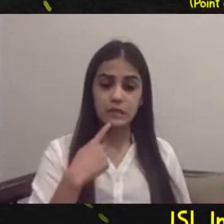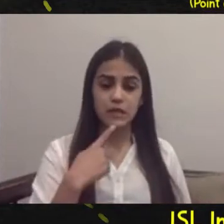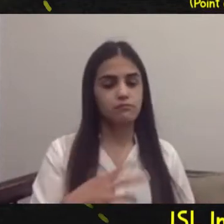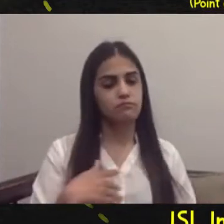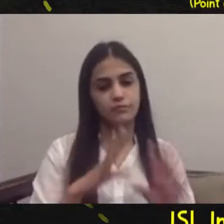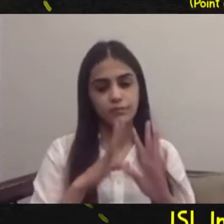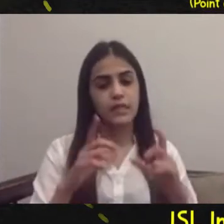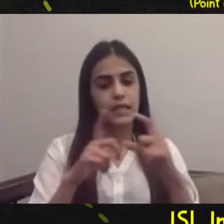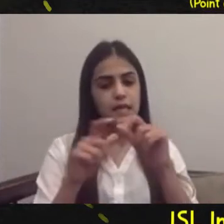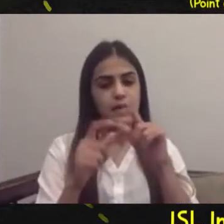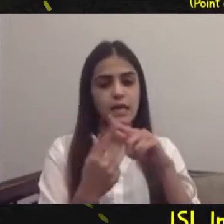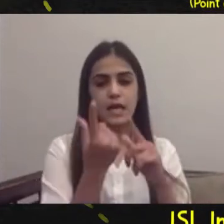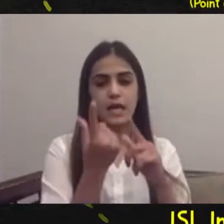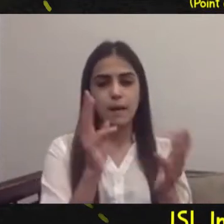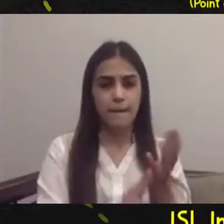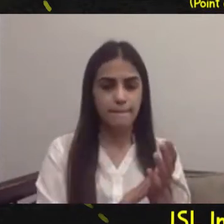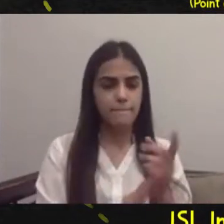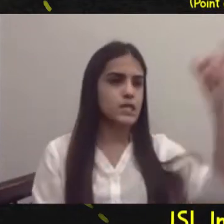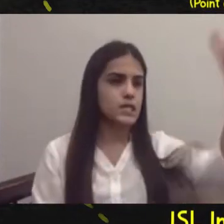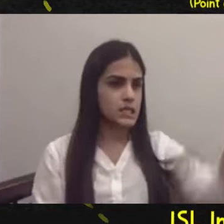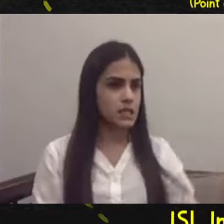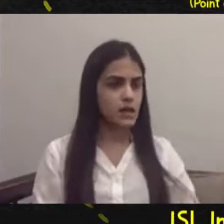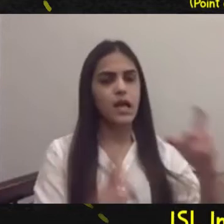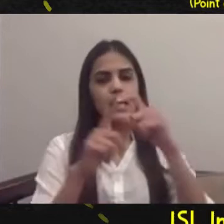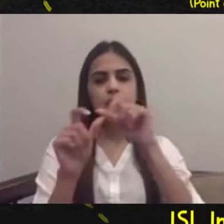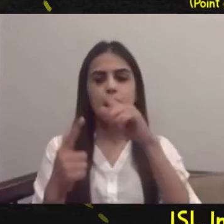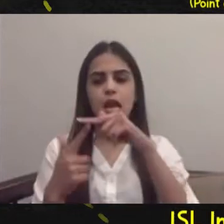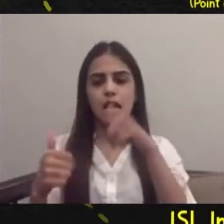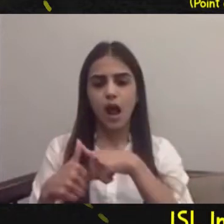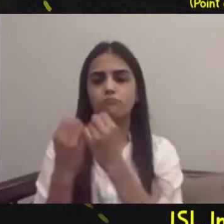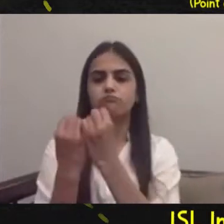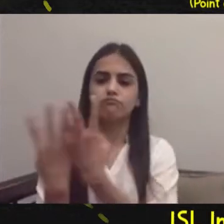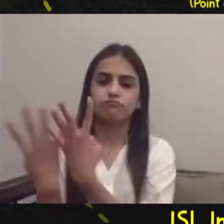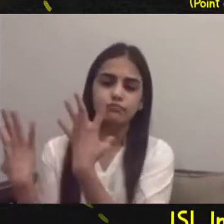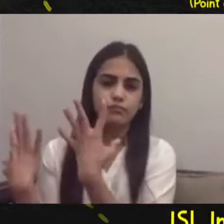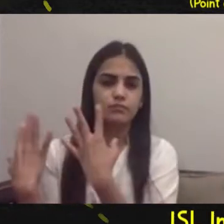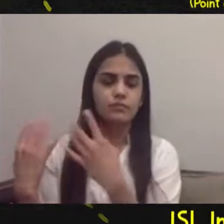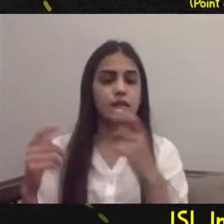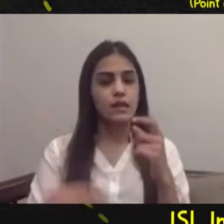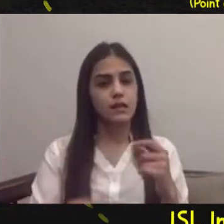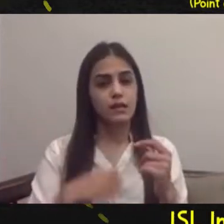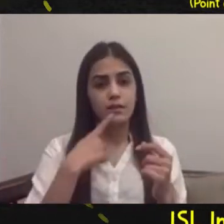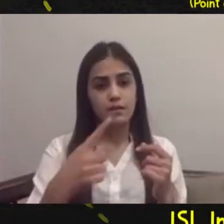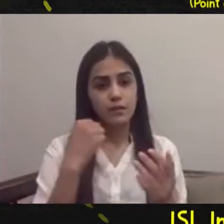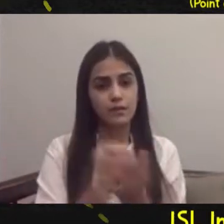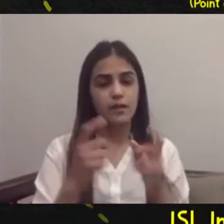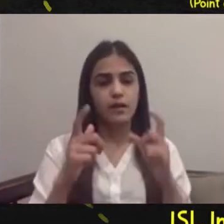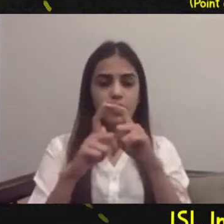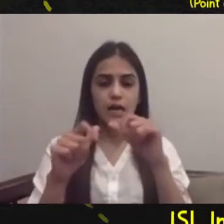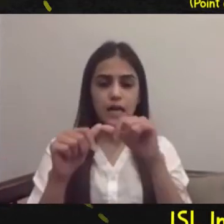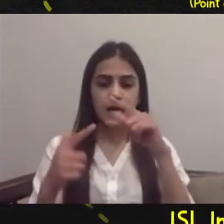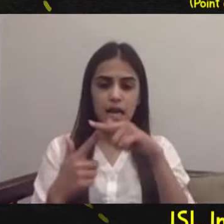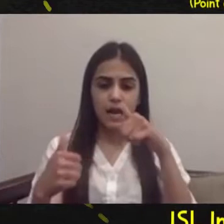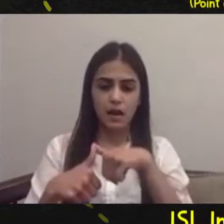is the singular form and data is the plural form. Strictly speaking, it should be data are, but